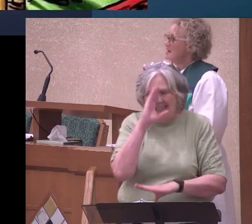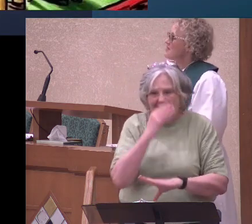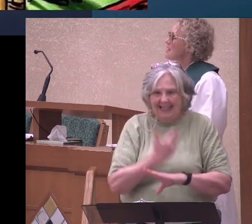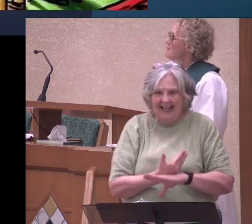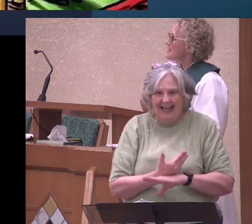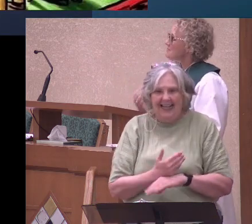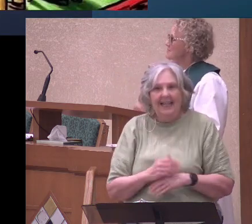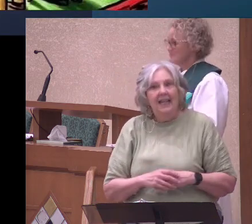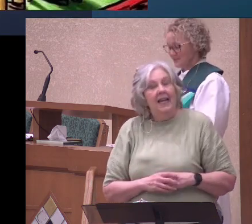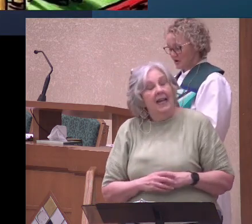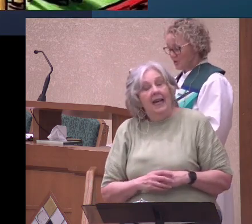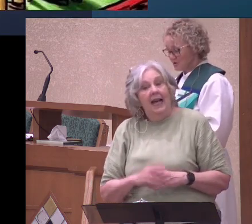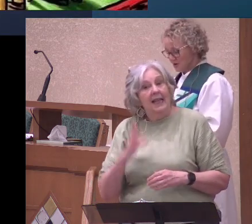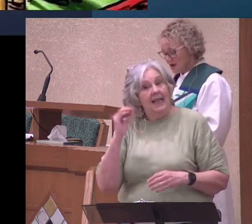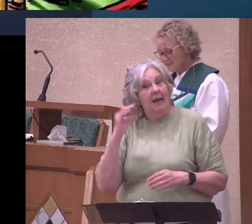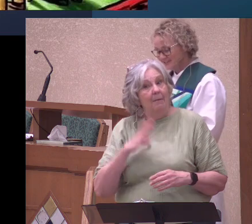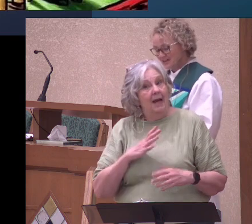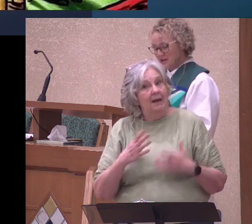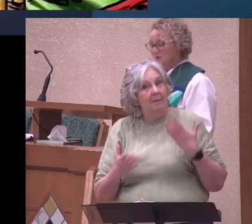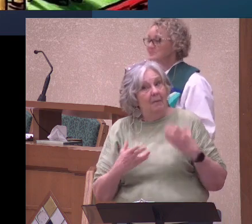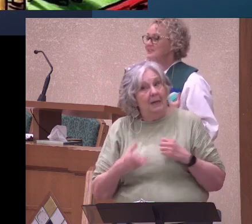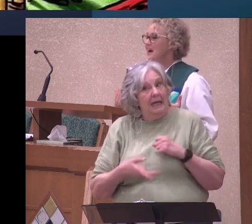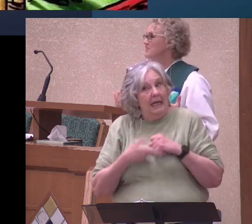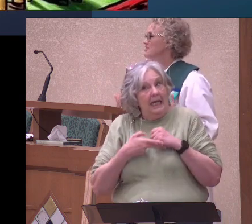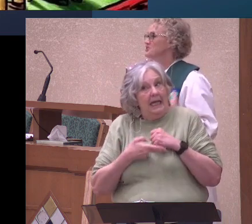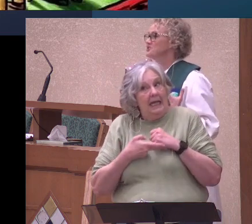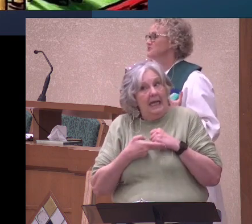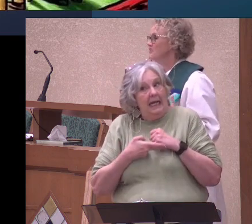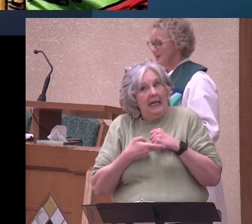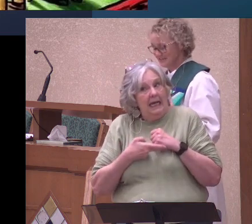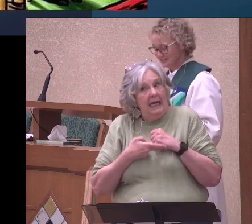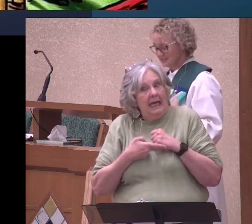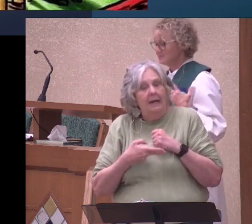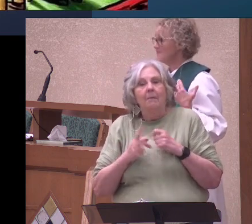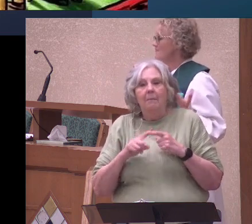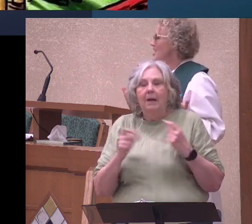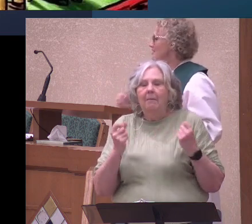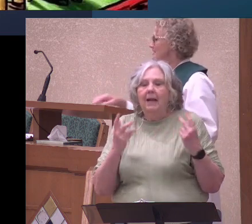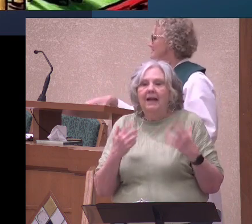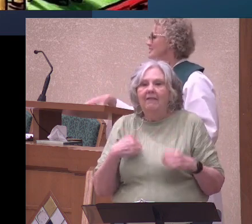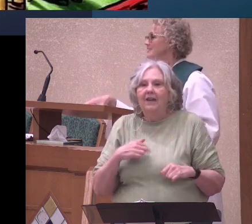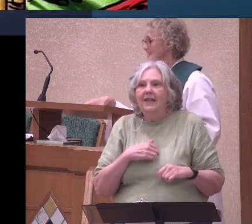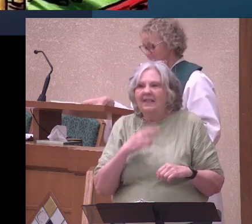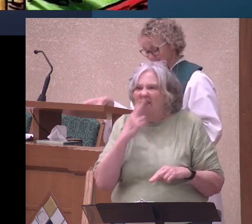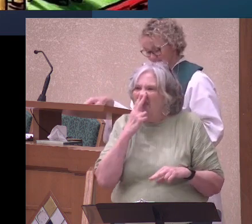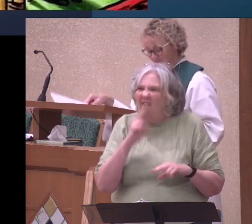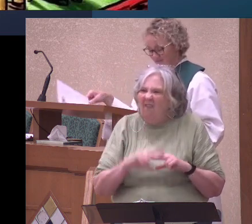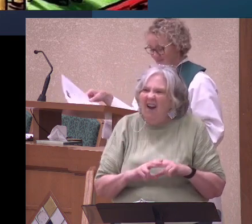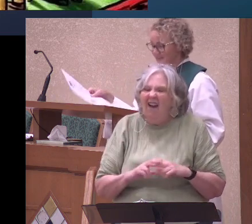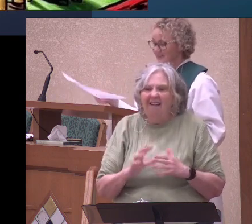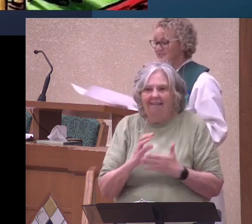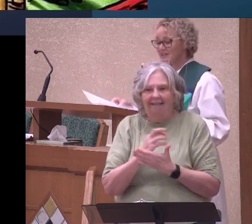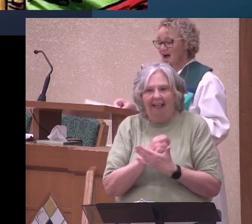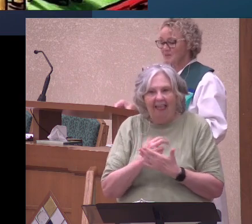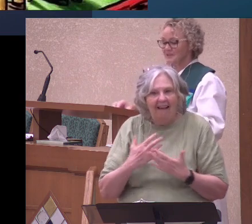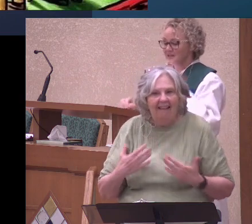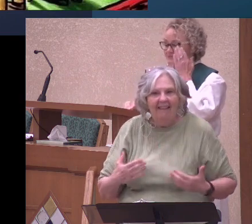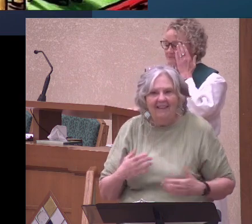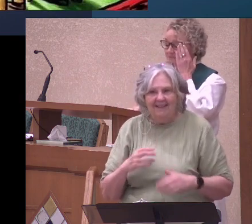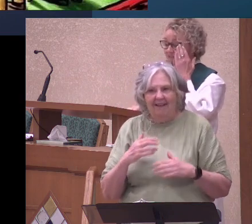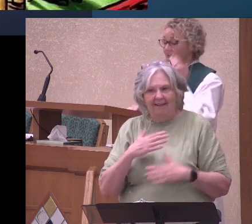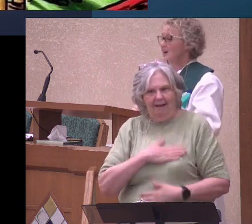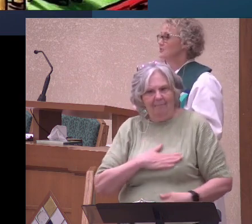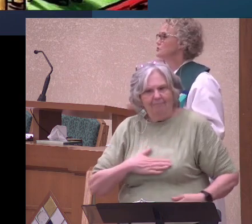Well, that man might be a hoarder, but a lot of us just find it to be fun to collect something. It's a